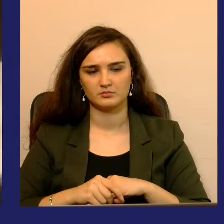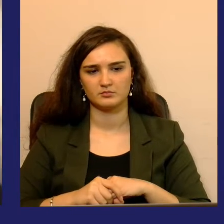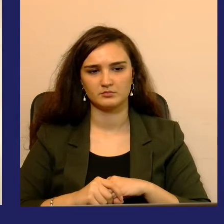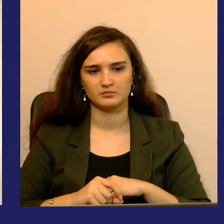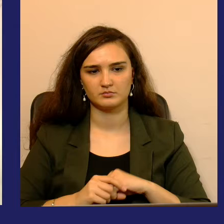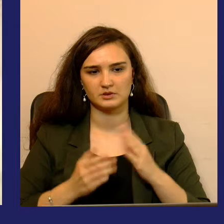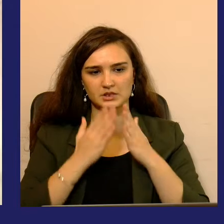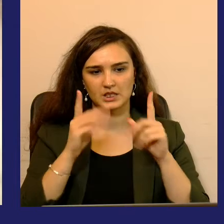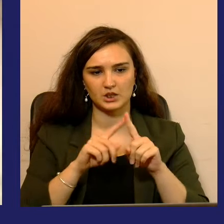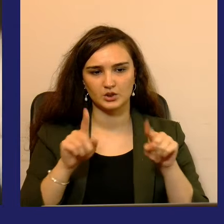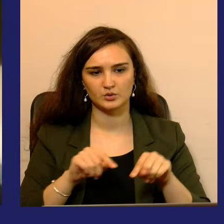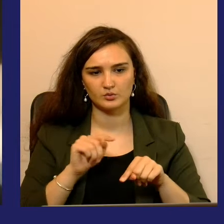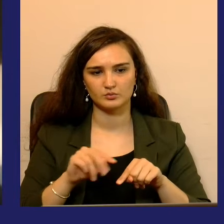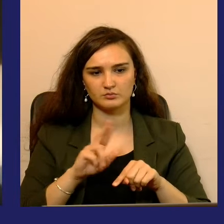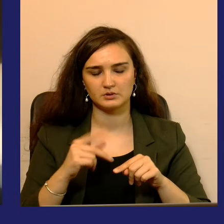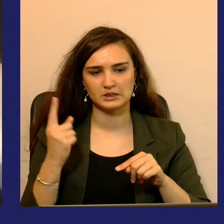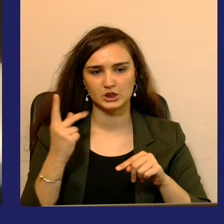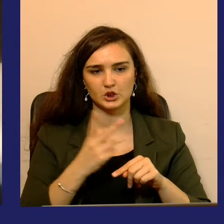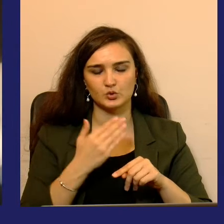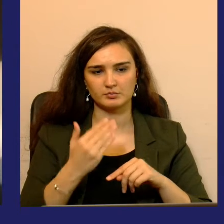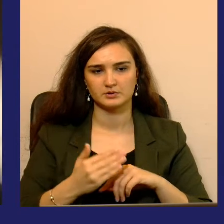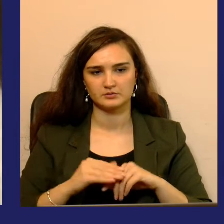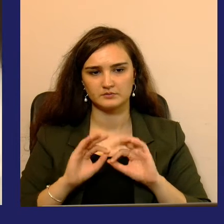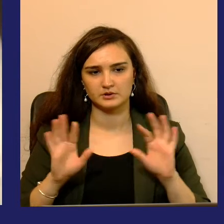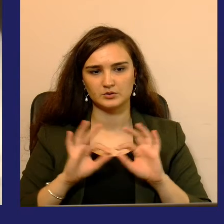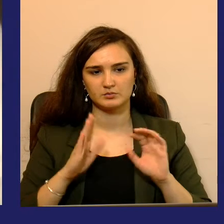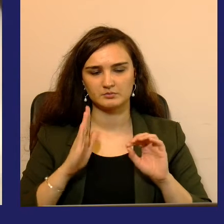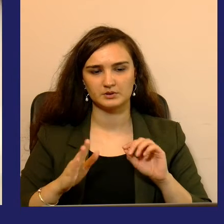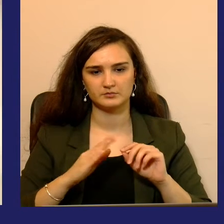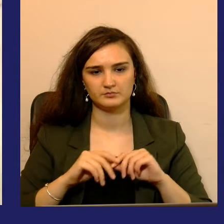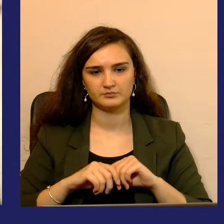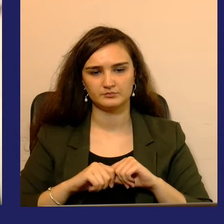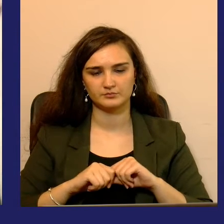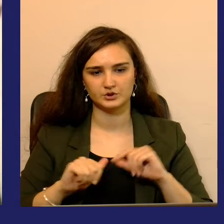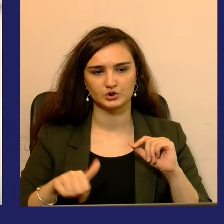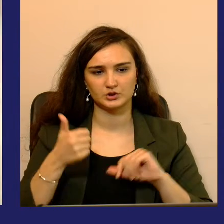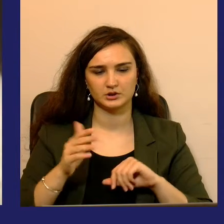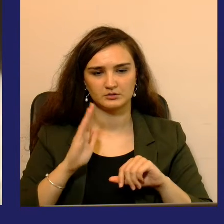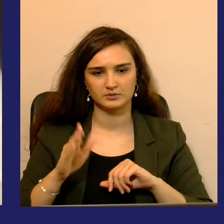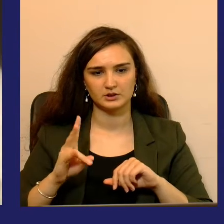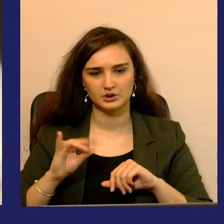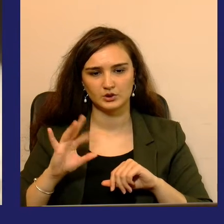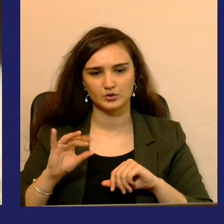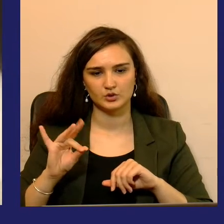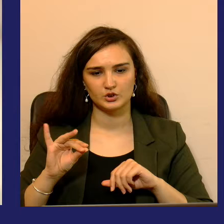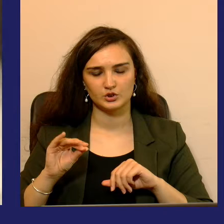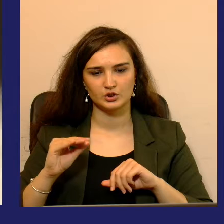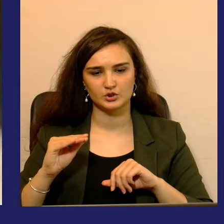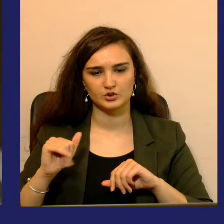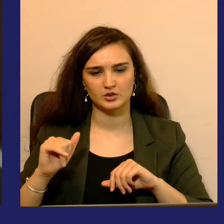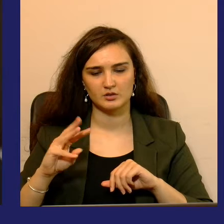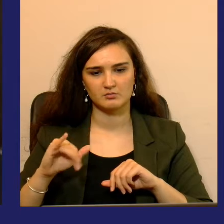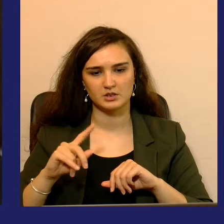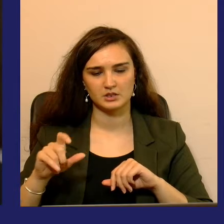do Nino Riza-Madza, who's a lawyer from the International Society for Fair Elections and Democracy, who has